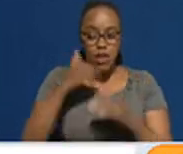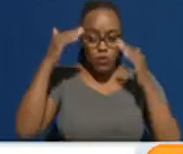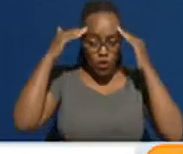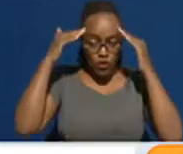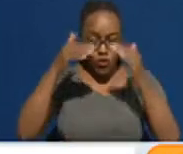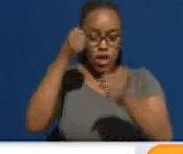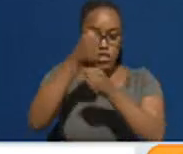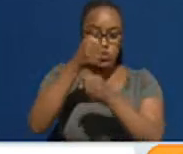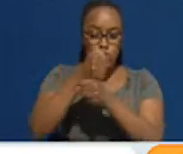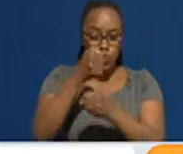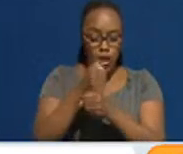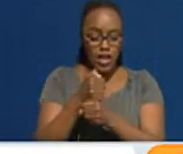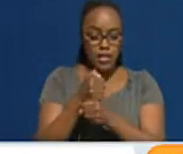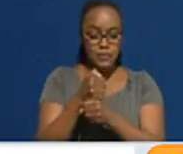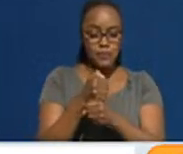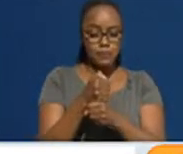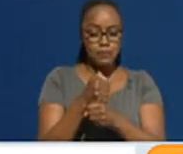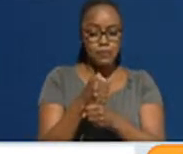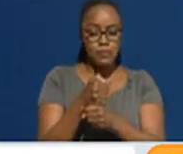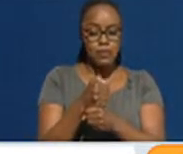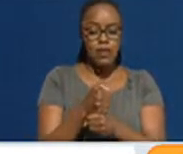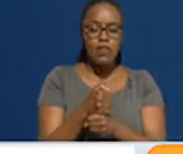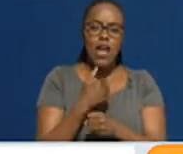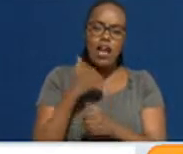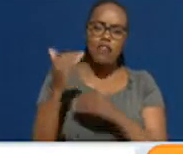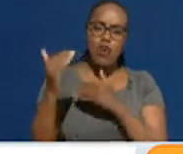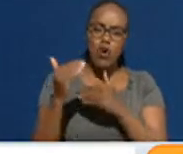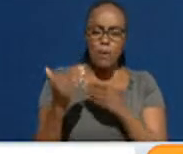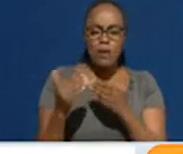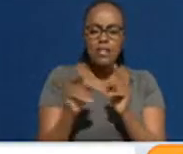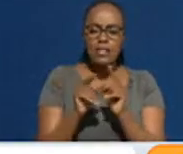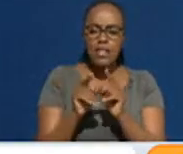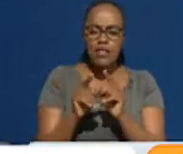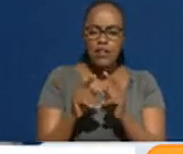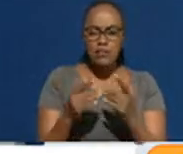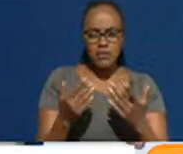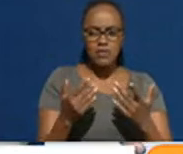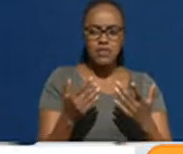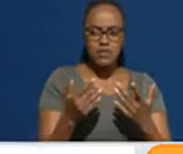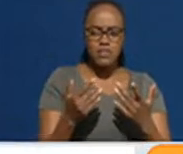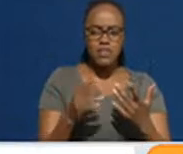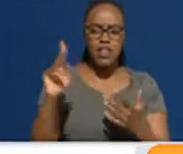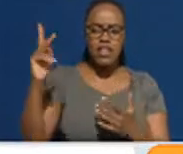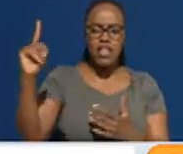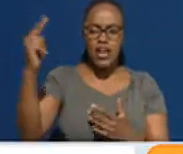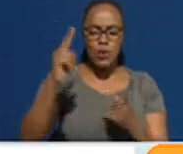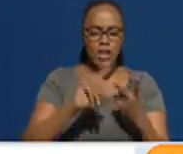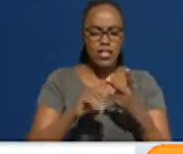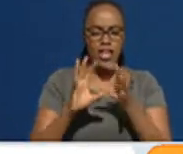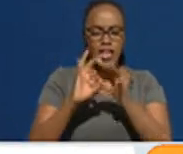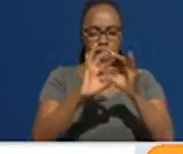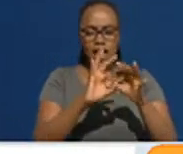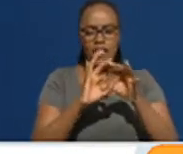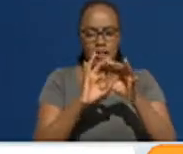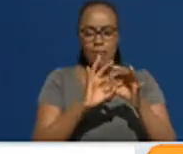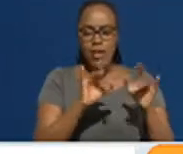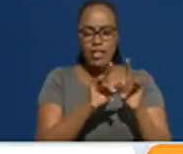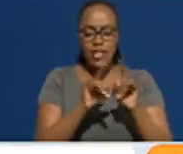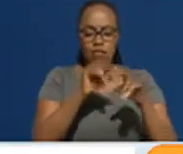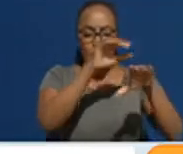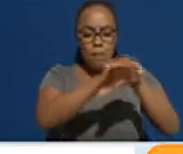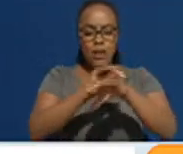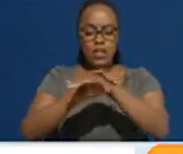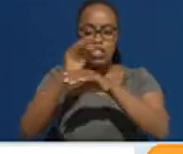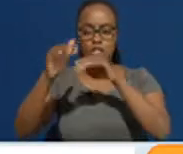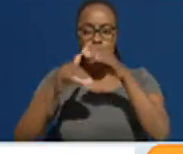work. I have almost a hung assembly in terms of Kenya Kwanza and Azimio. I'm reaching out to